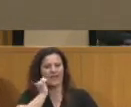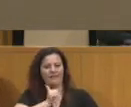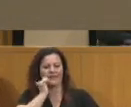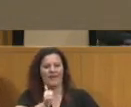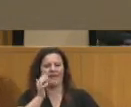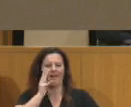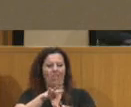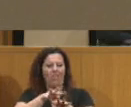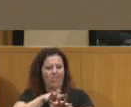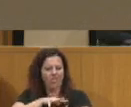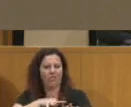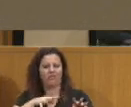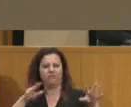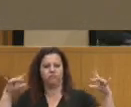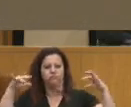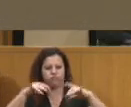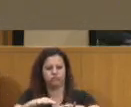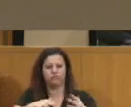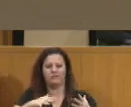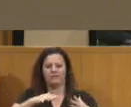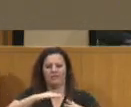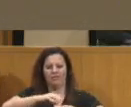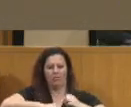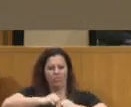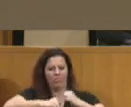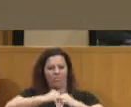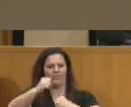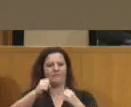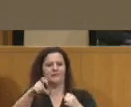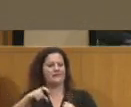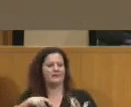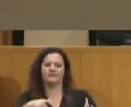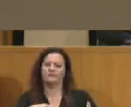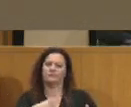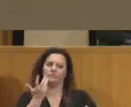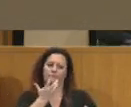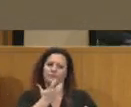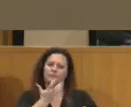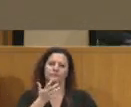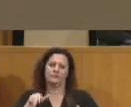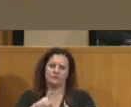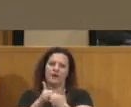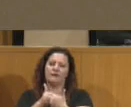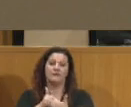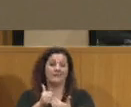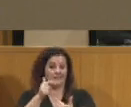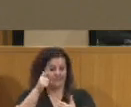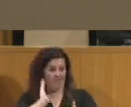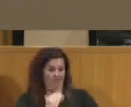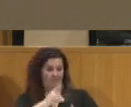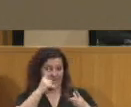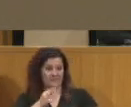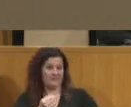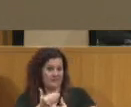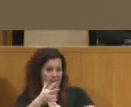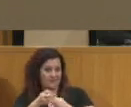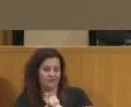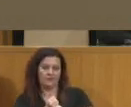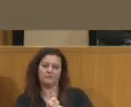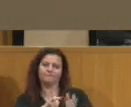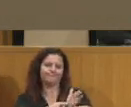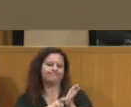saying local politics don't have to be so partisan, and every once in a while we found ourselves in a partisan situation. But 9 times out of 10, we